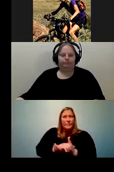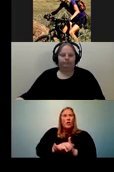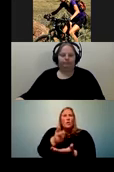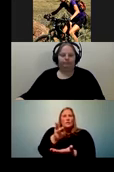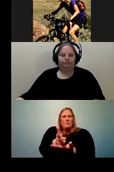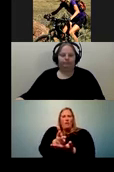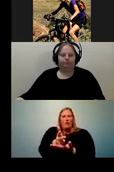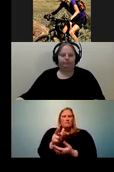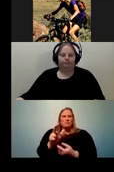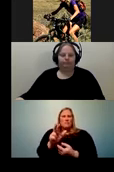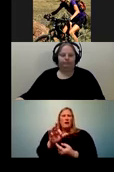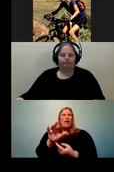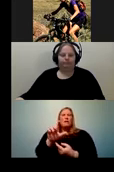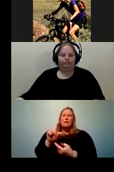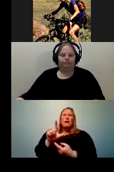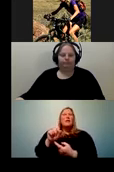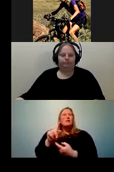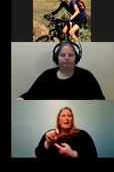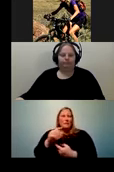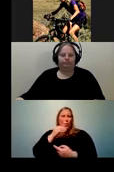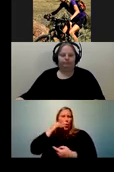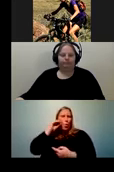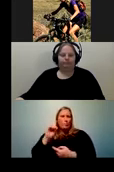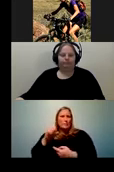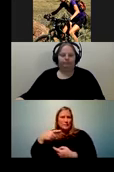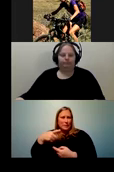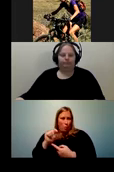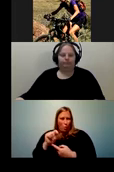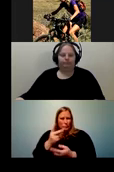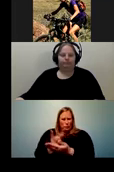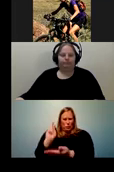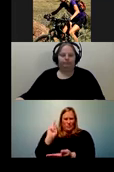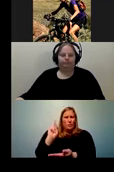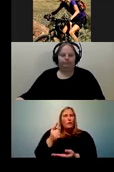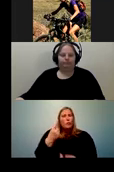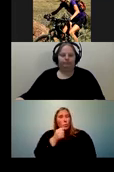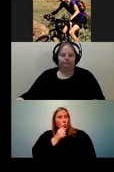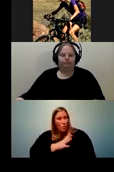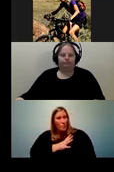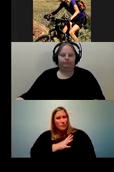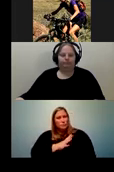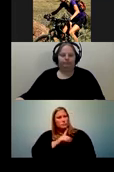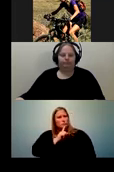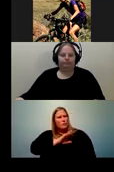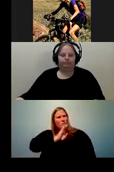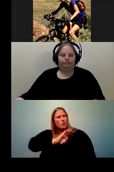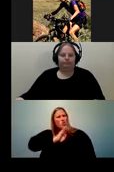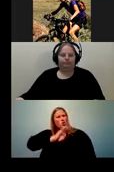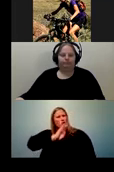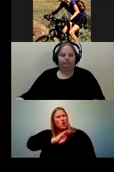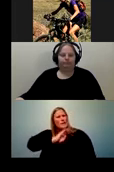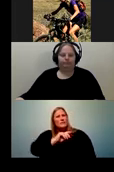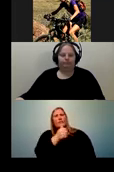Depot 2 weeks ago, and this woman was really frustrated by the way this other woman was